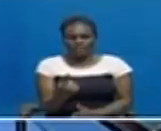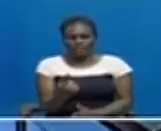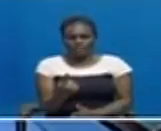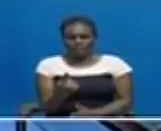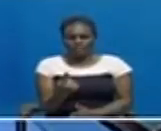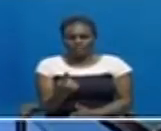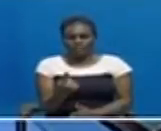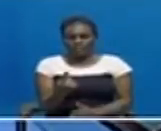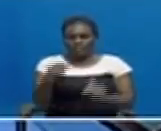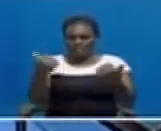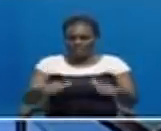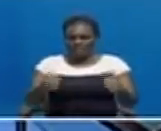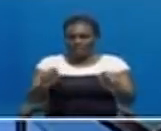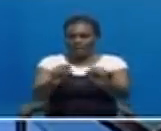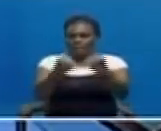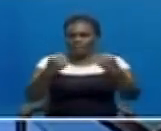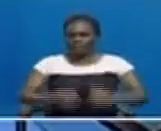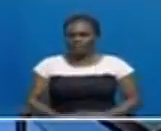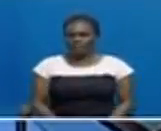rate hike that never was.